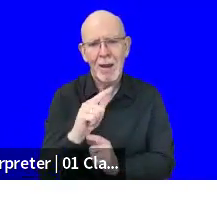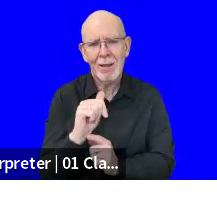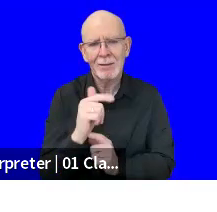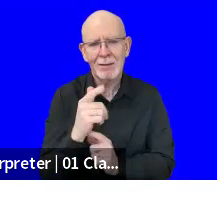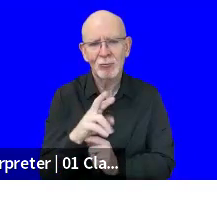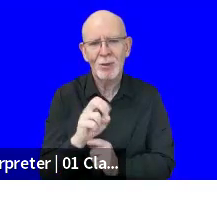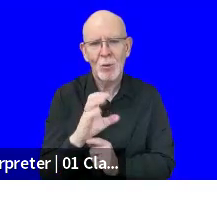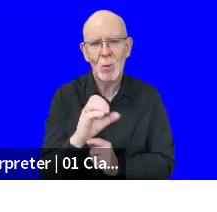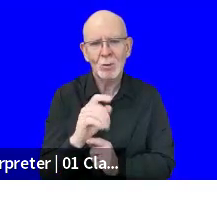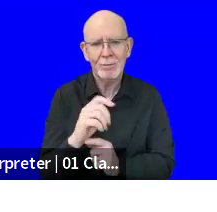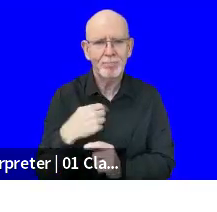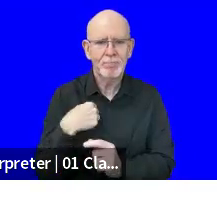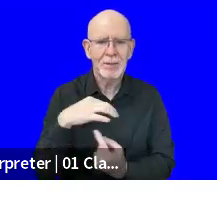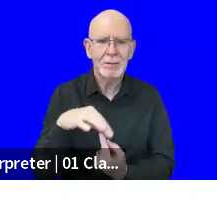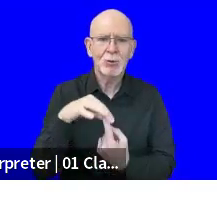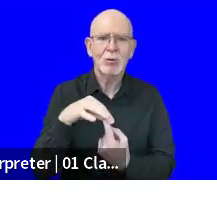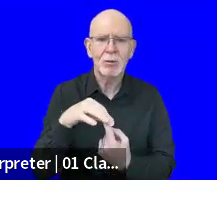your moderator today.